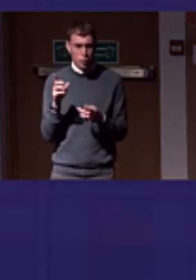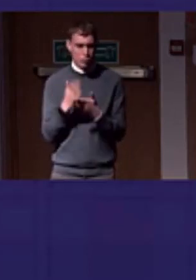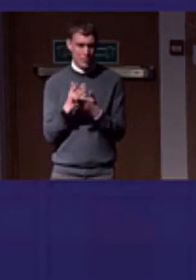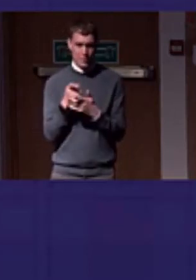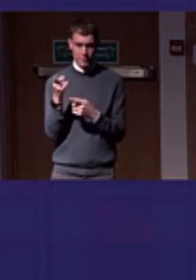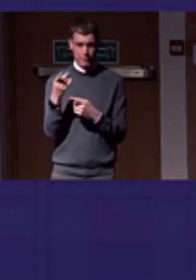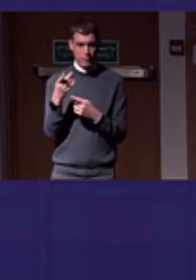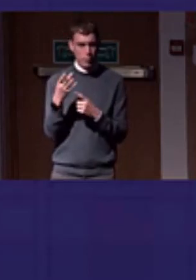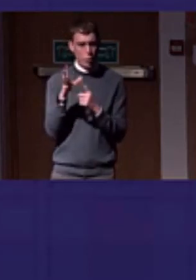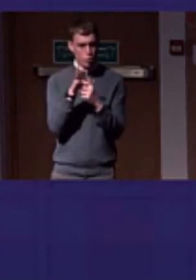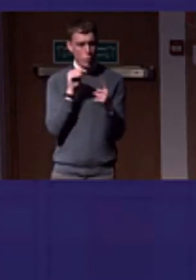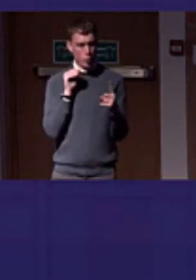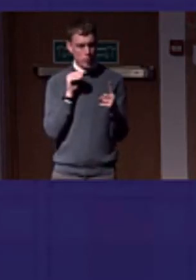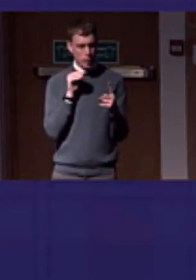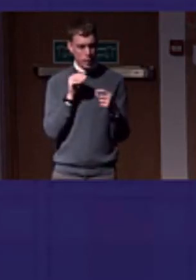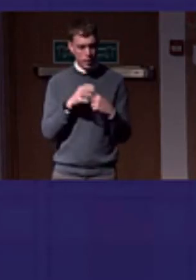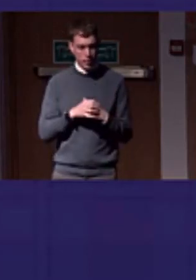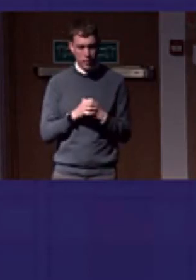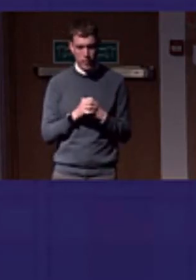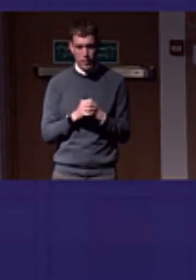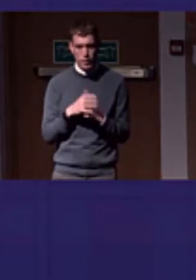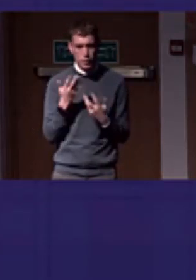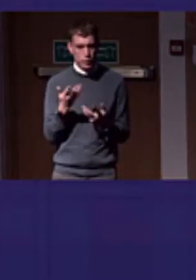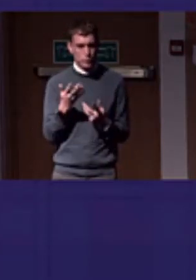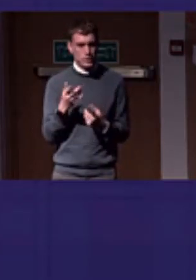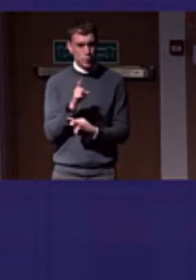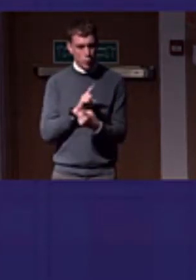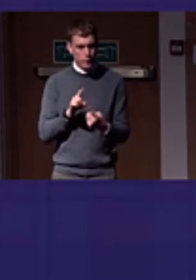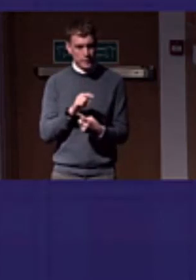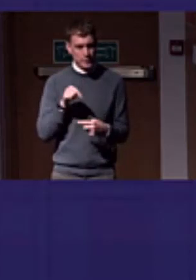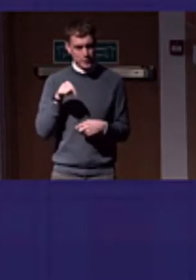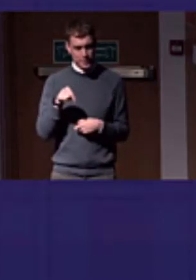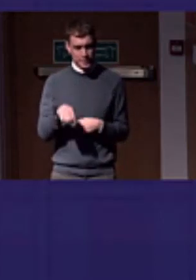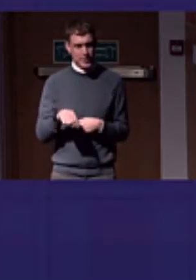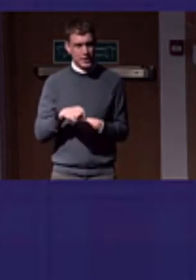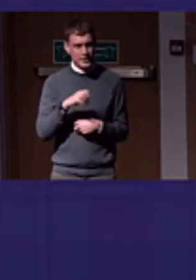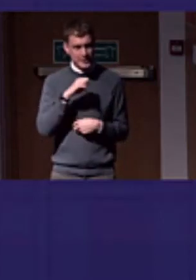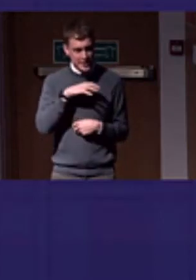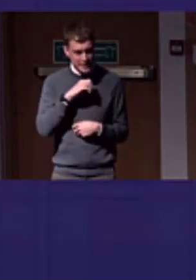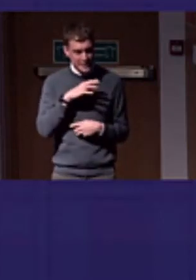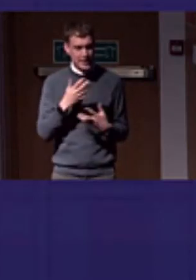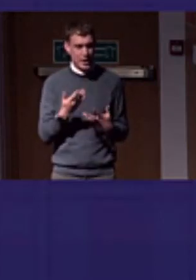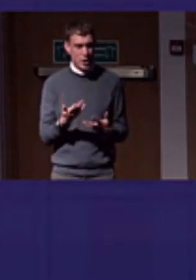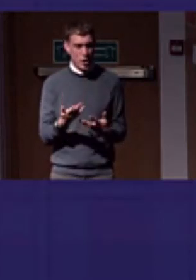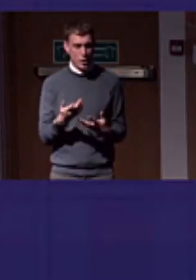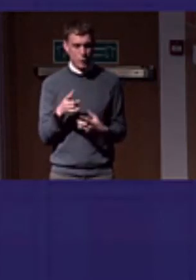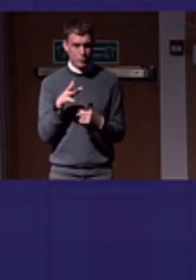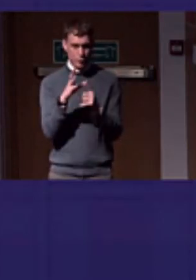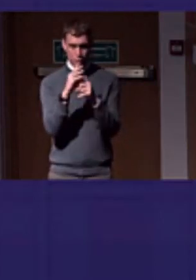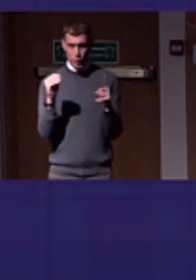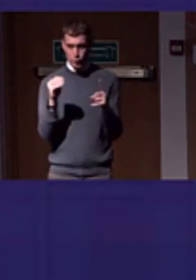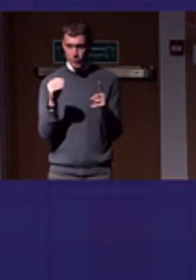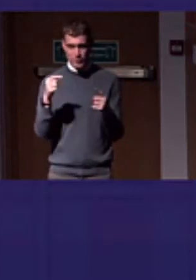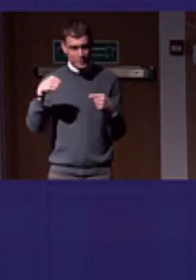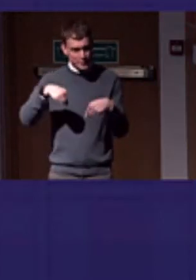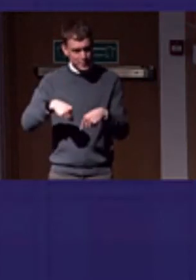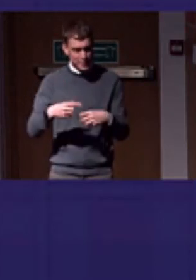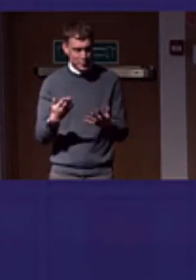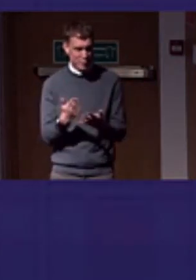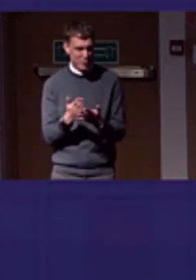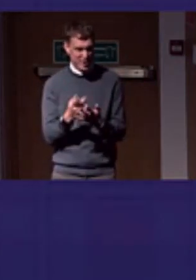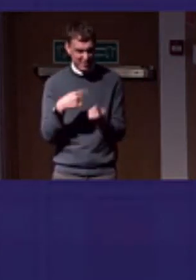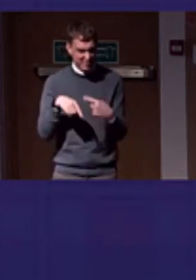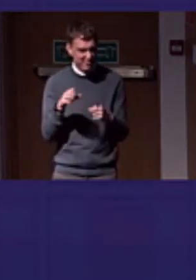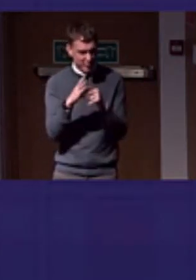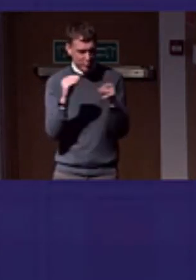models. Because ain't nobody showing up to a conference on a Saturday in Scotland if you're not a role model to lots of people. Just pointing that